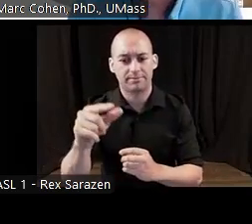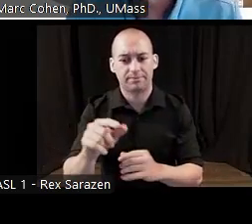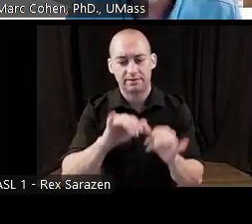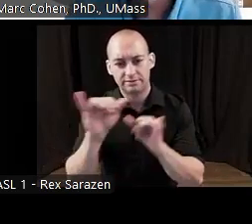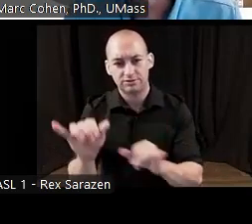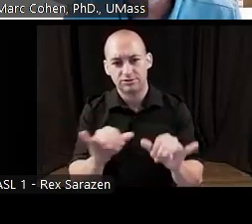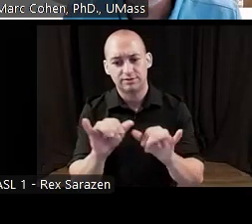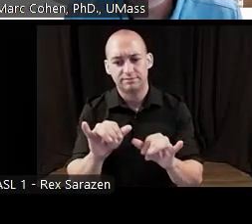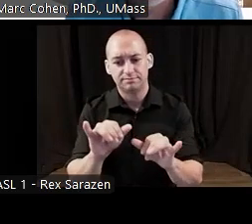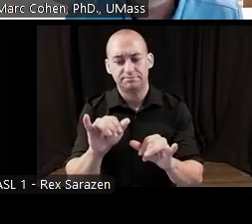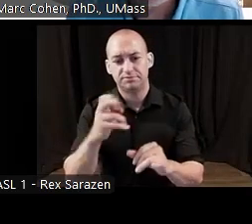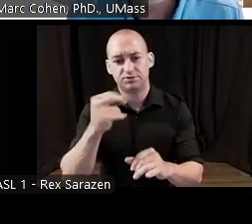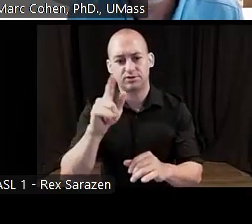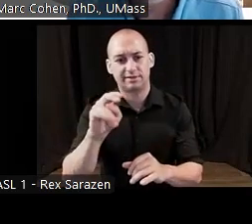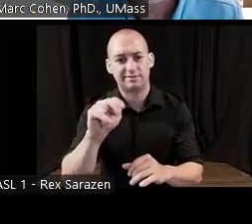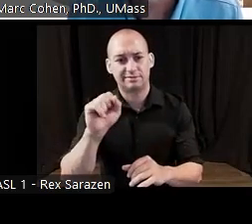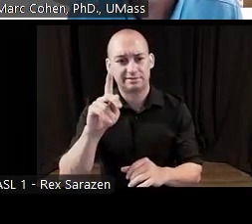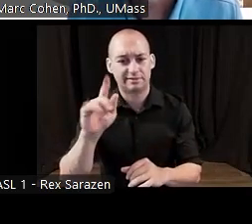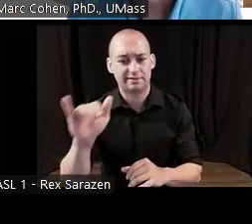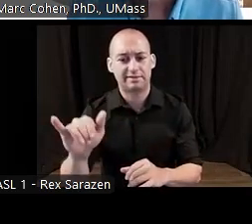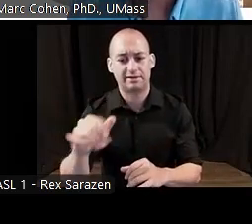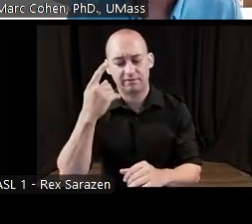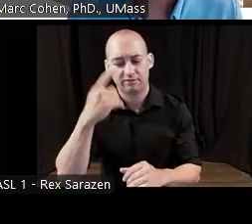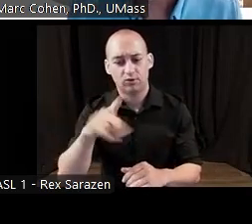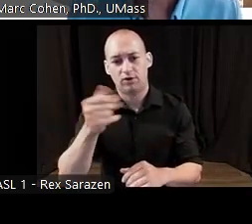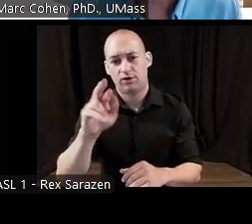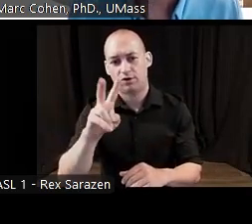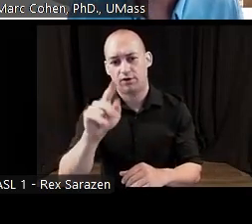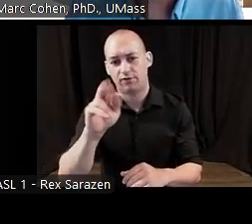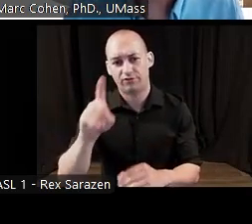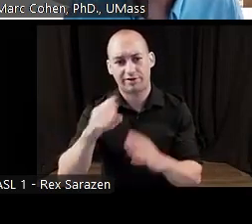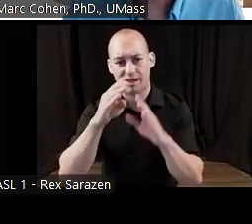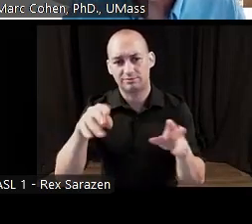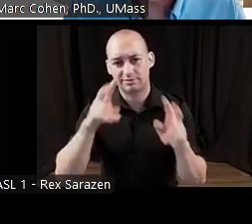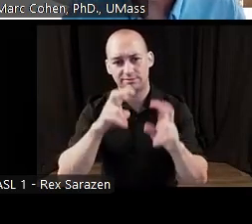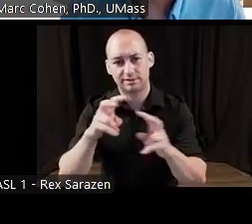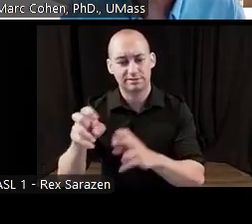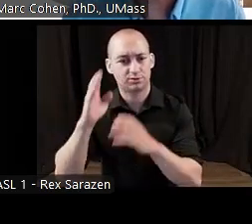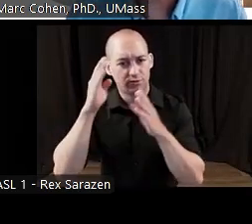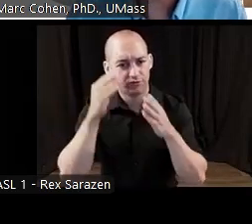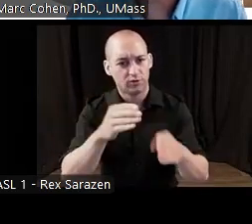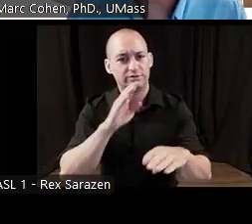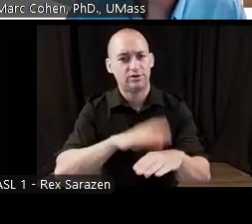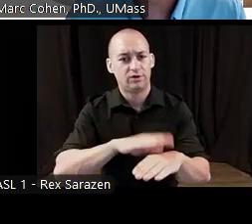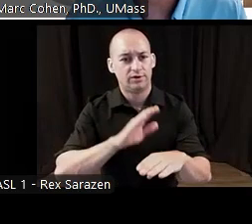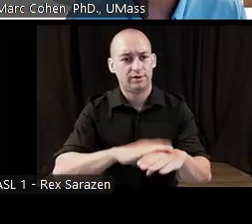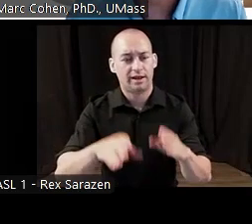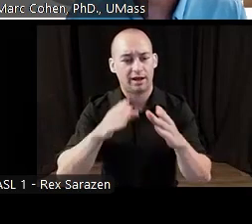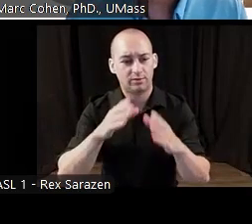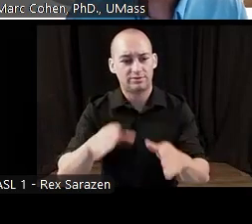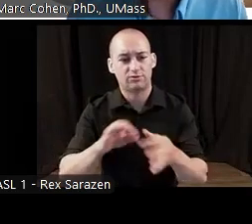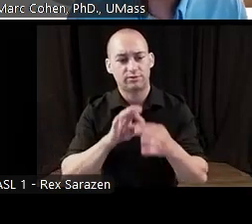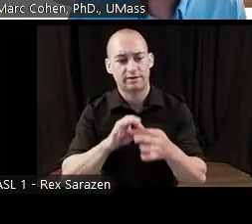Malinsky from the Harvard Joint Center for Housing Studies will be focused on a lot of the housing related